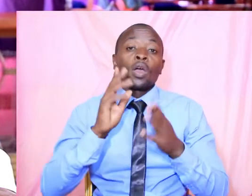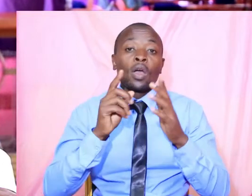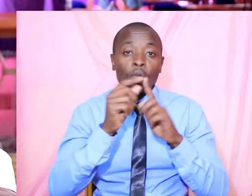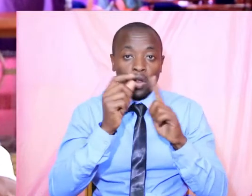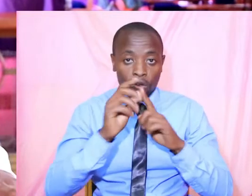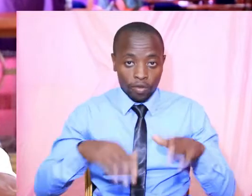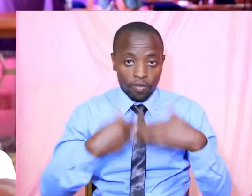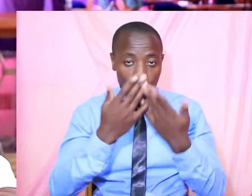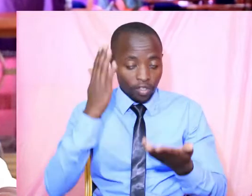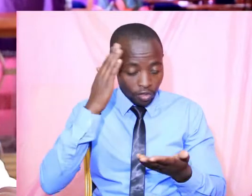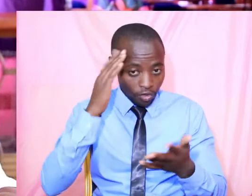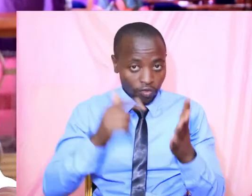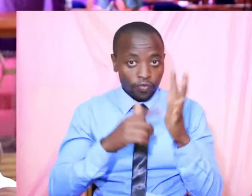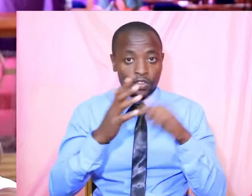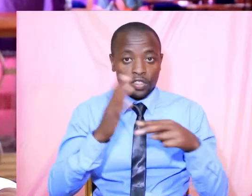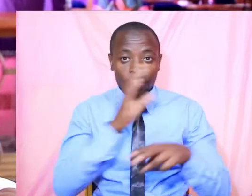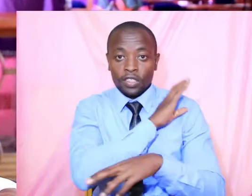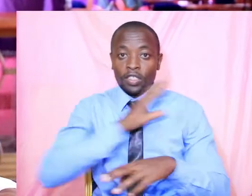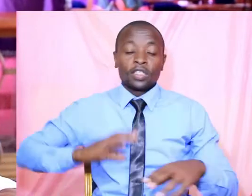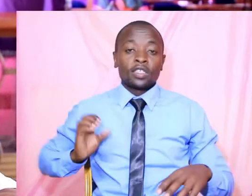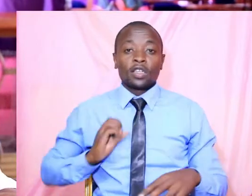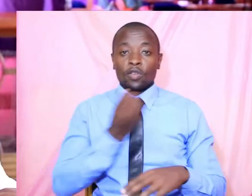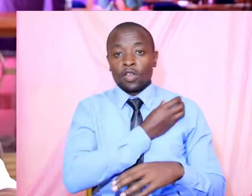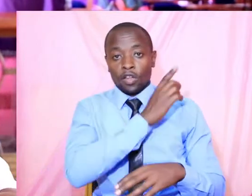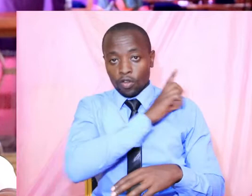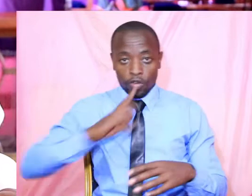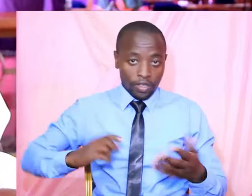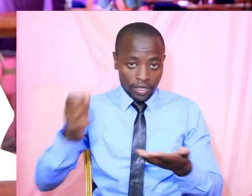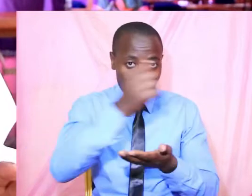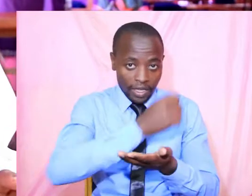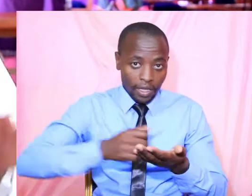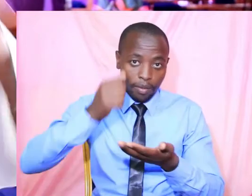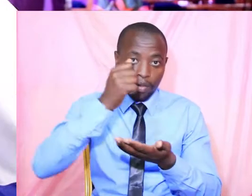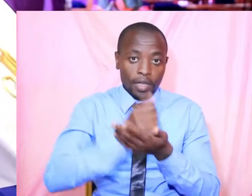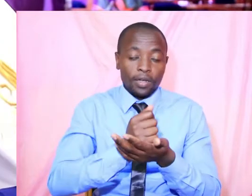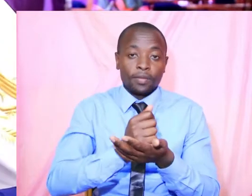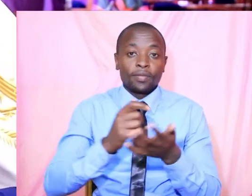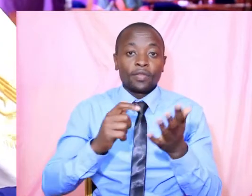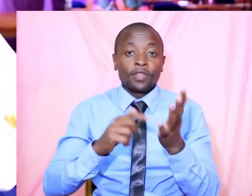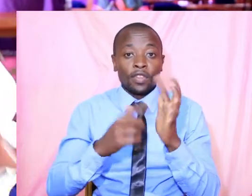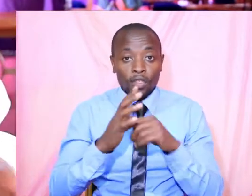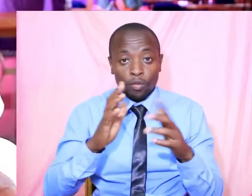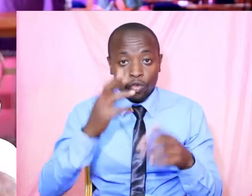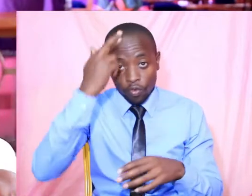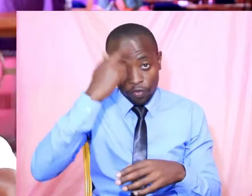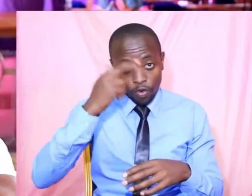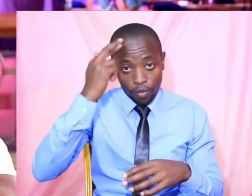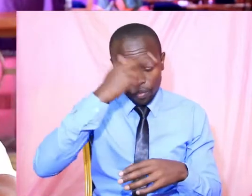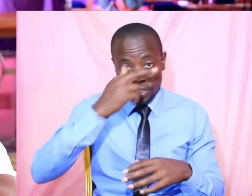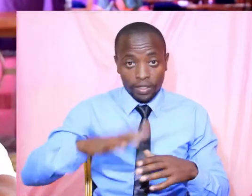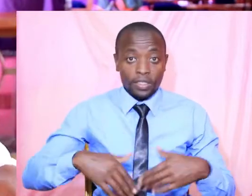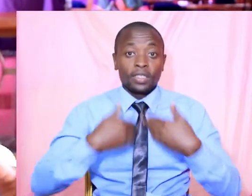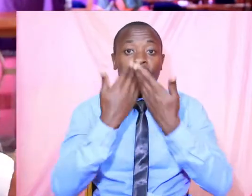revelation. Jesus Christ, our Lord. Amen. The book of Romans offers the